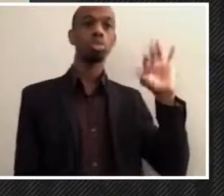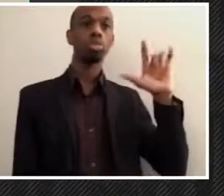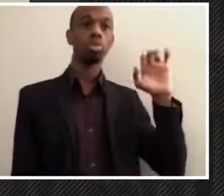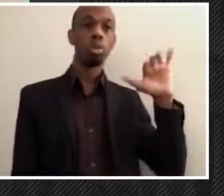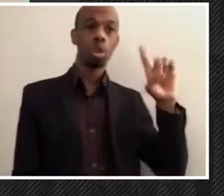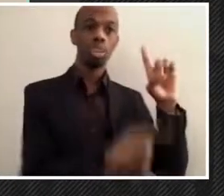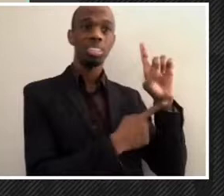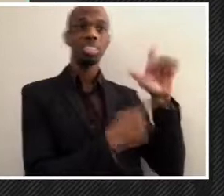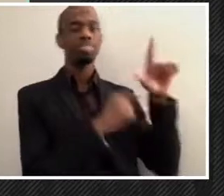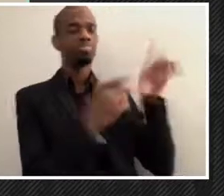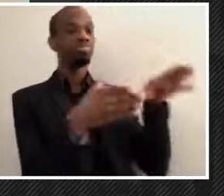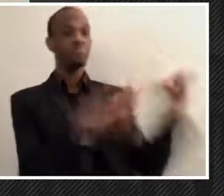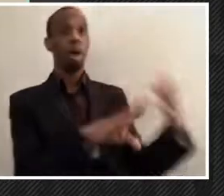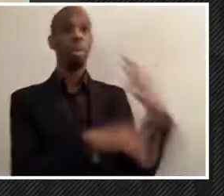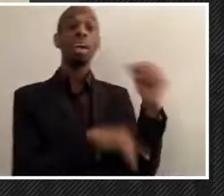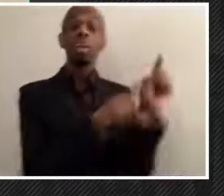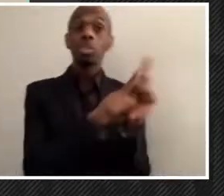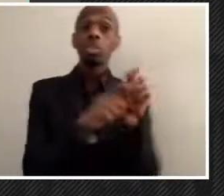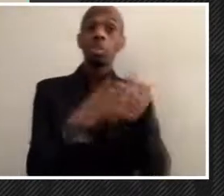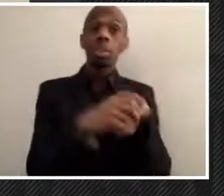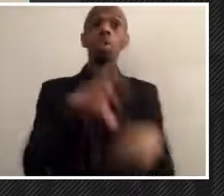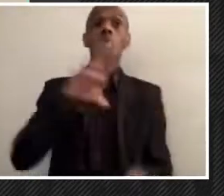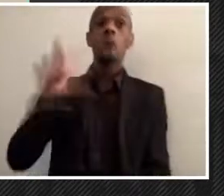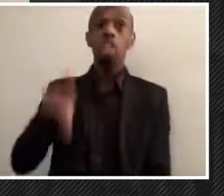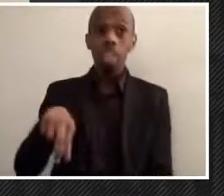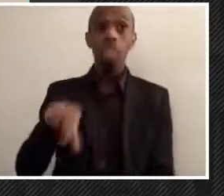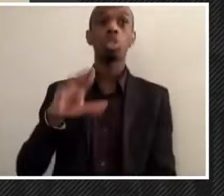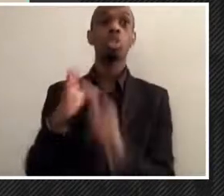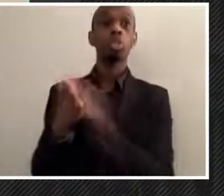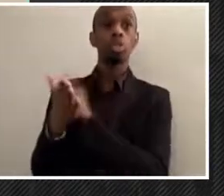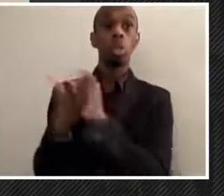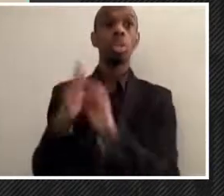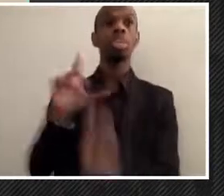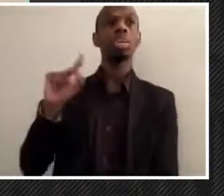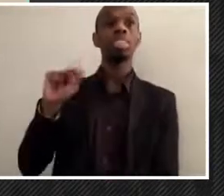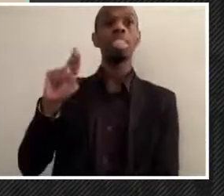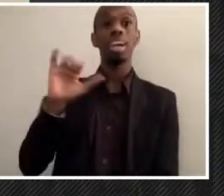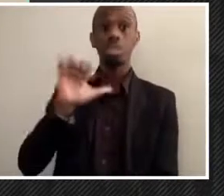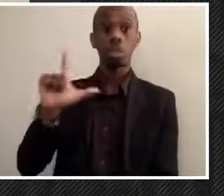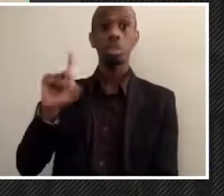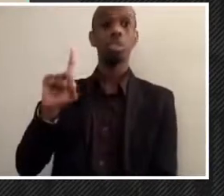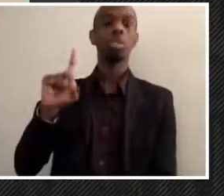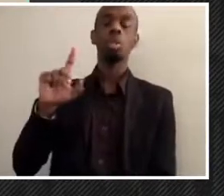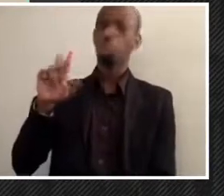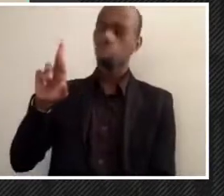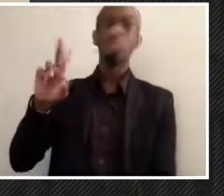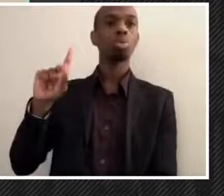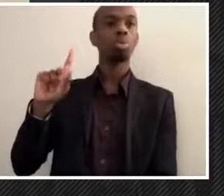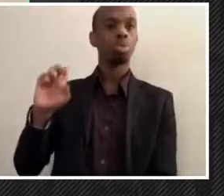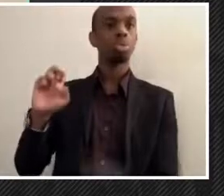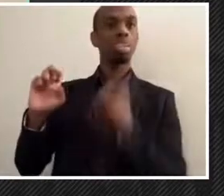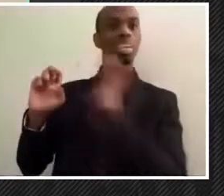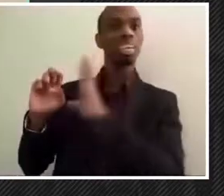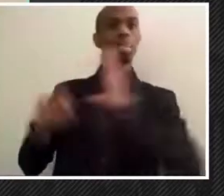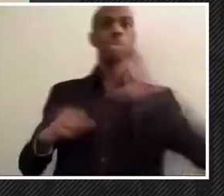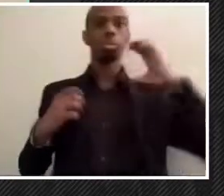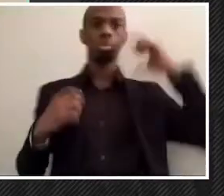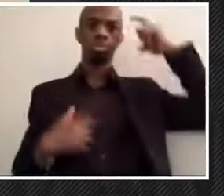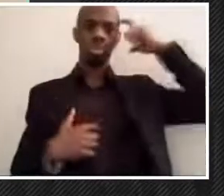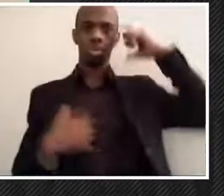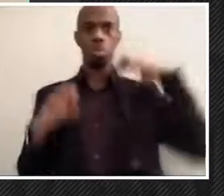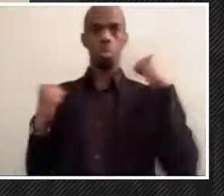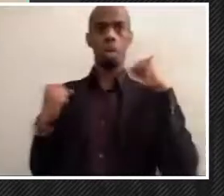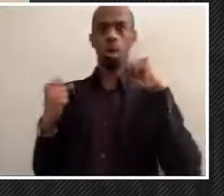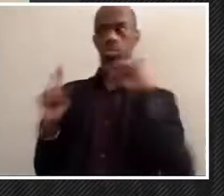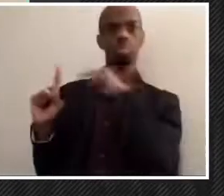York, the death of Daniel Prude, a person who was experiencing a mental health crisis, and his family calling for assistance, which resulted